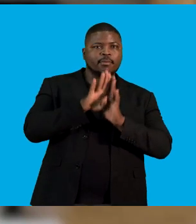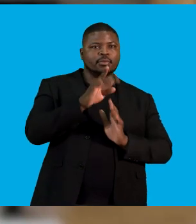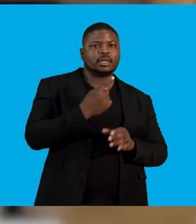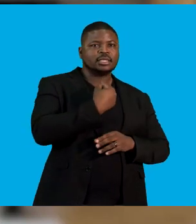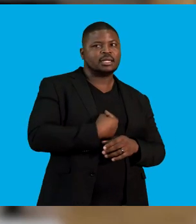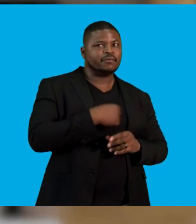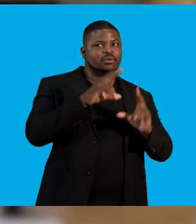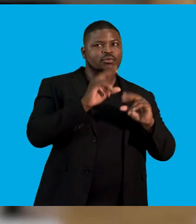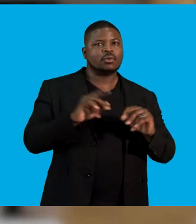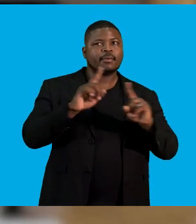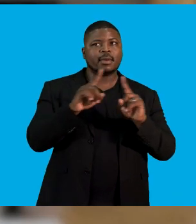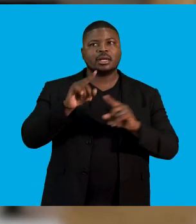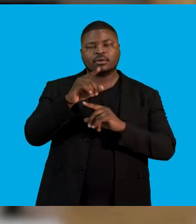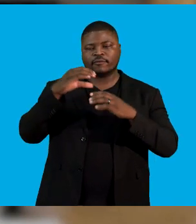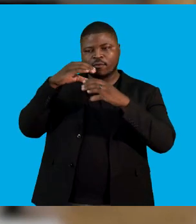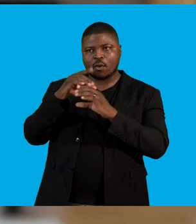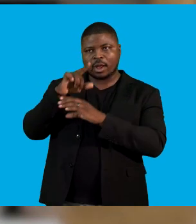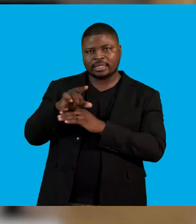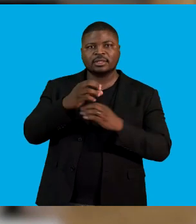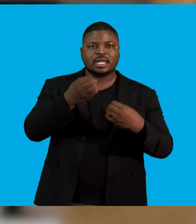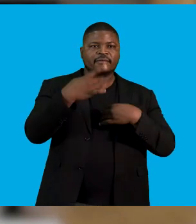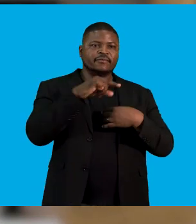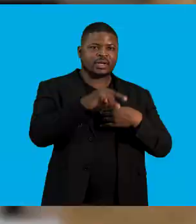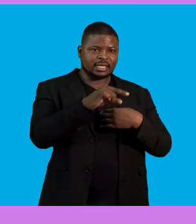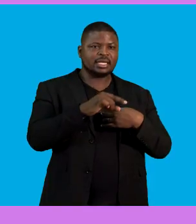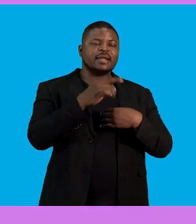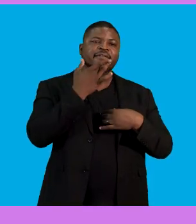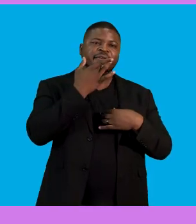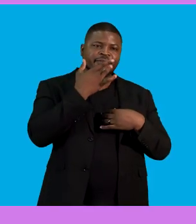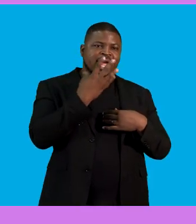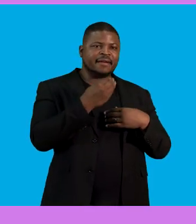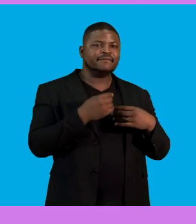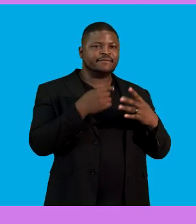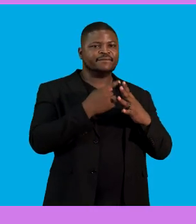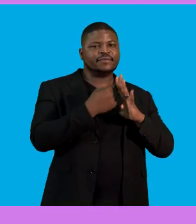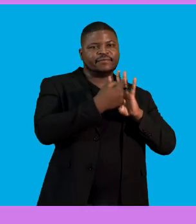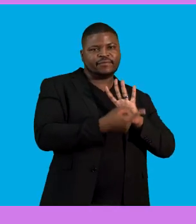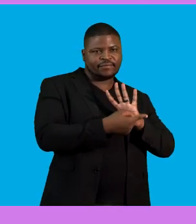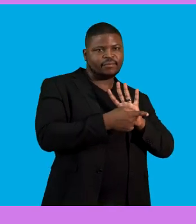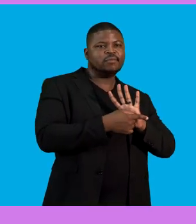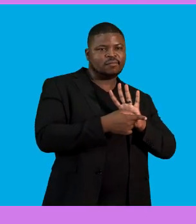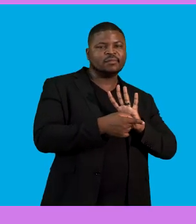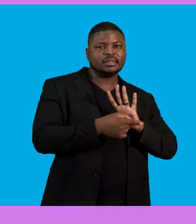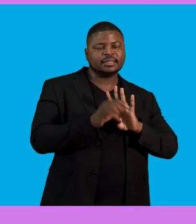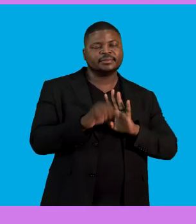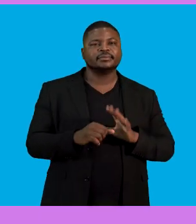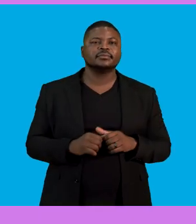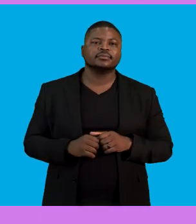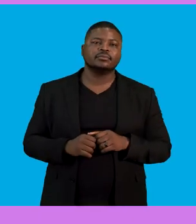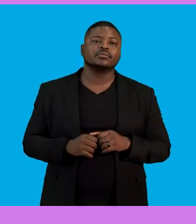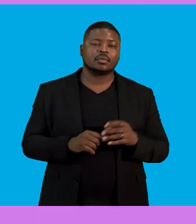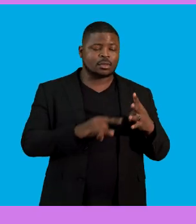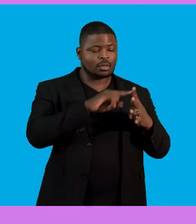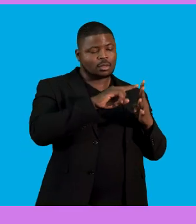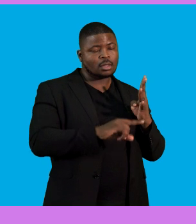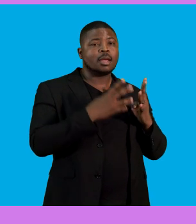on your own. No, we only work with what is given. So we are given the green apple, we are given the caramel, we are given the butterscotch, and we're also given the